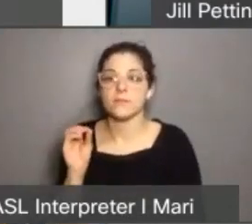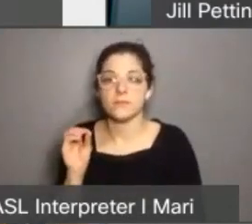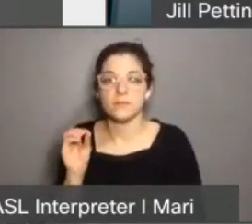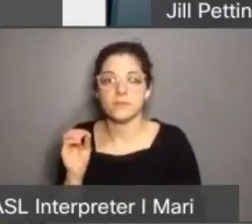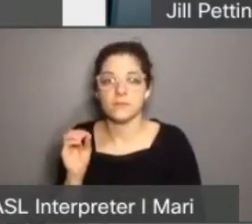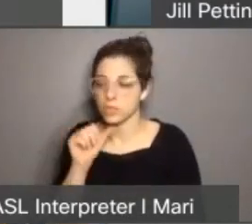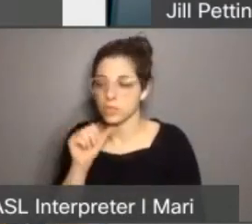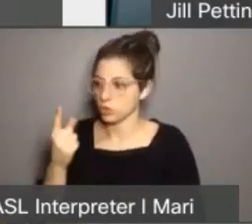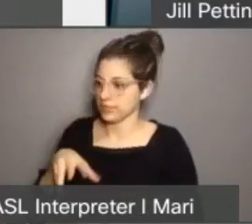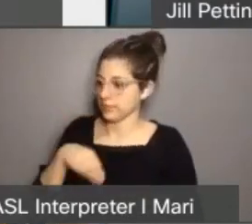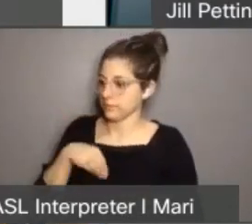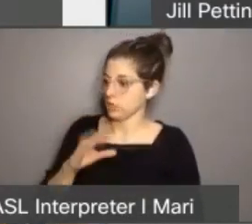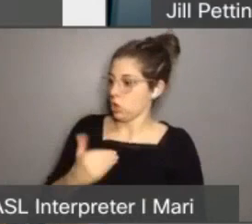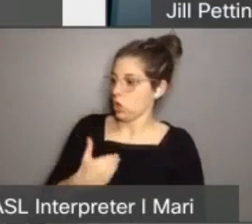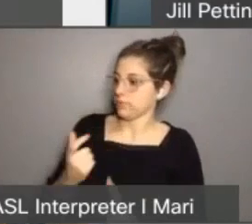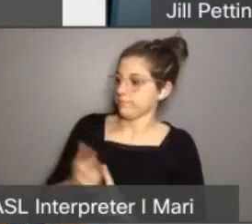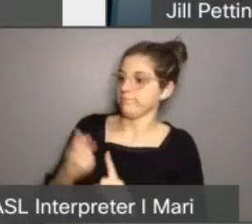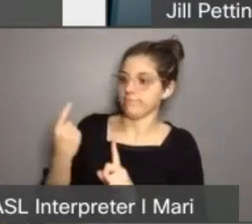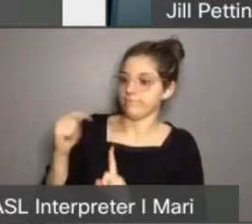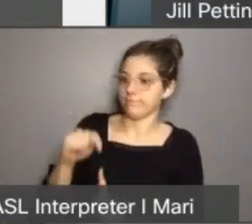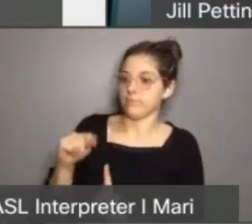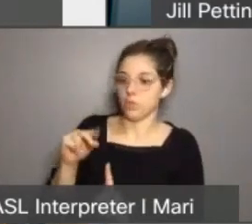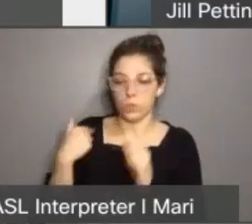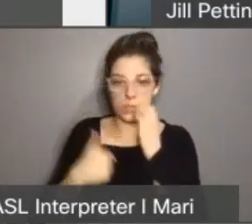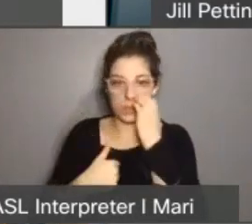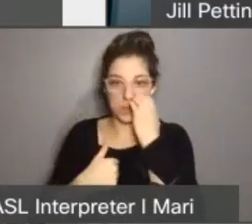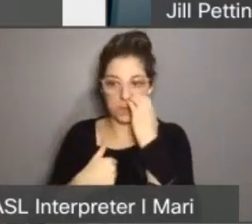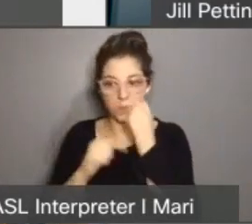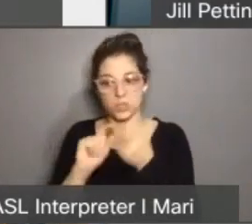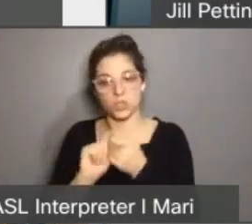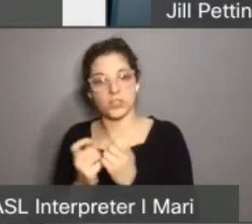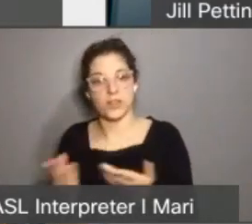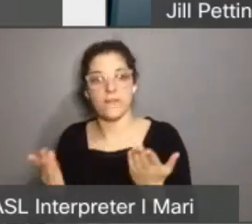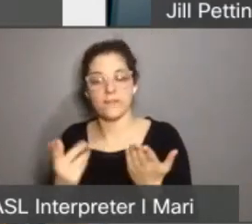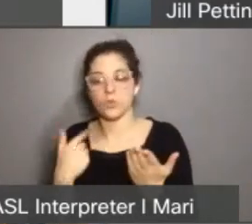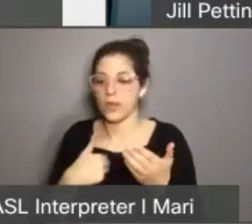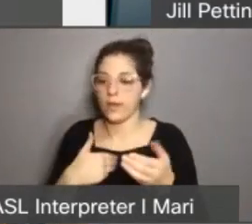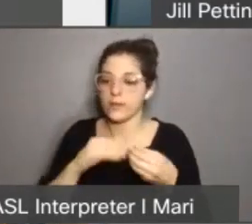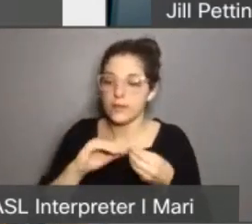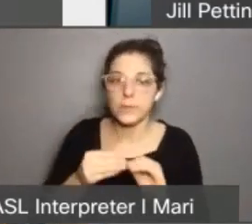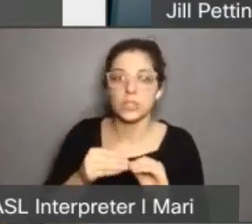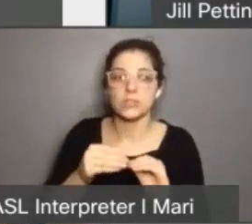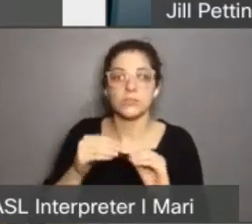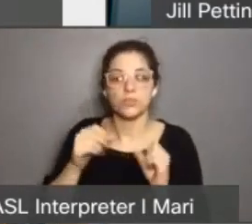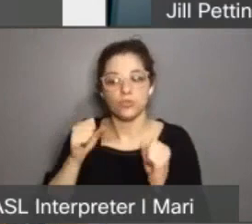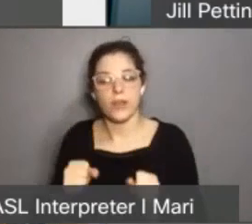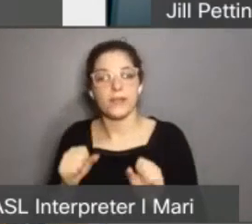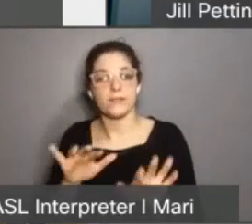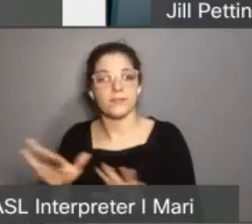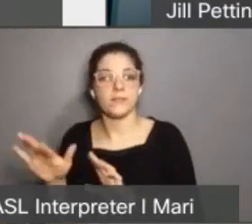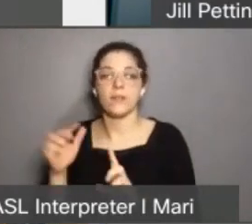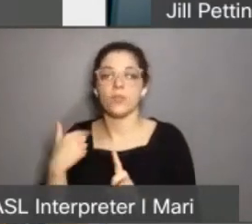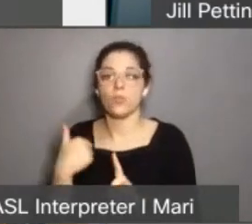just gonna accept it as like our default and this is the way it is. We could change stuff because we have numbers and strength in numbers, and also